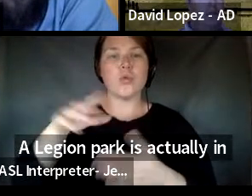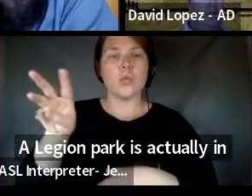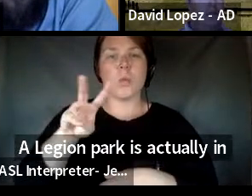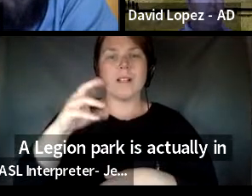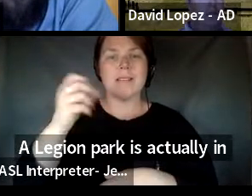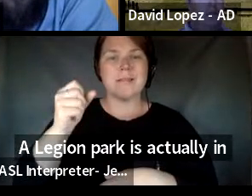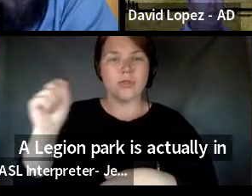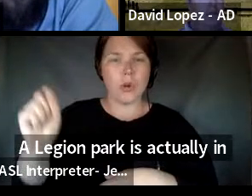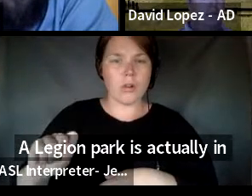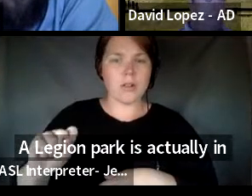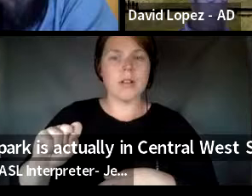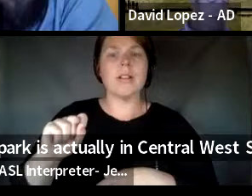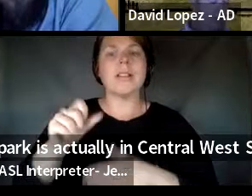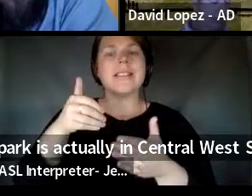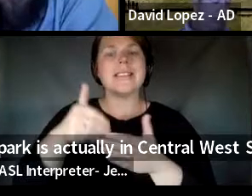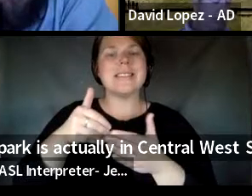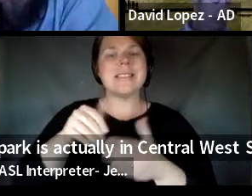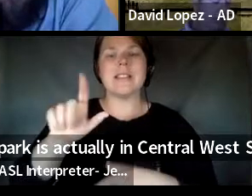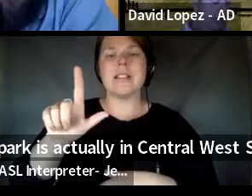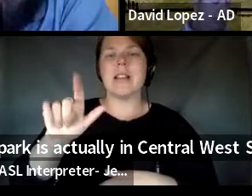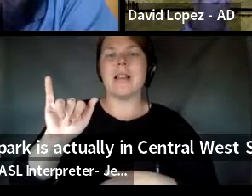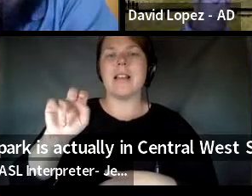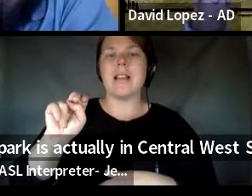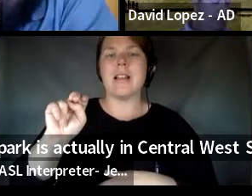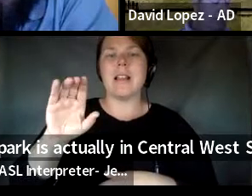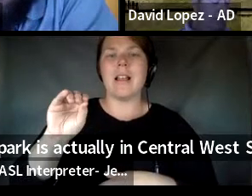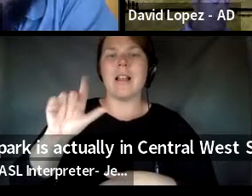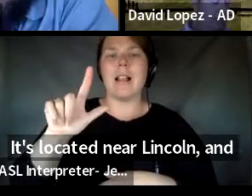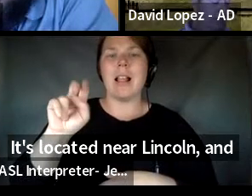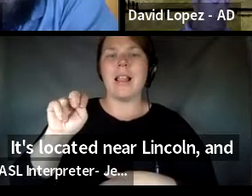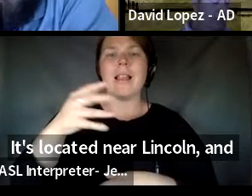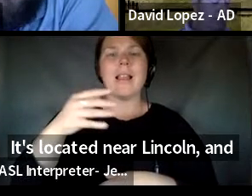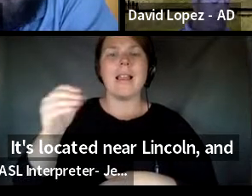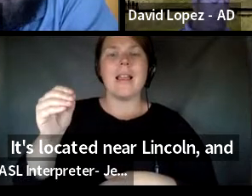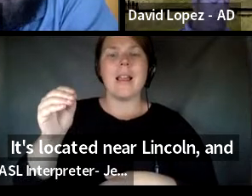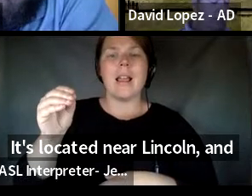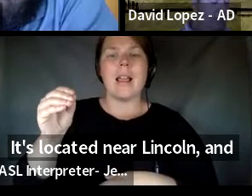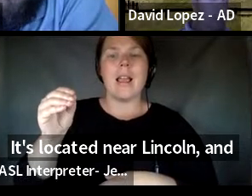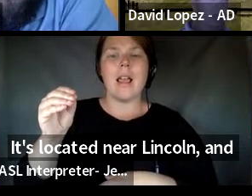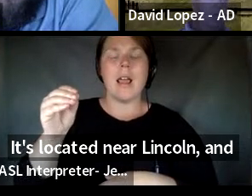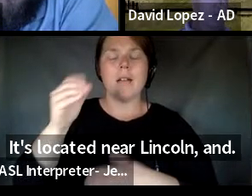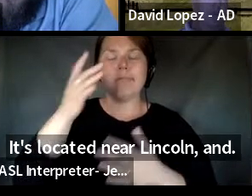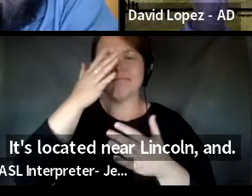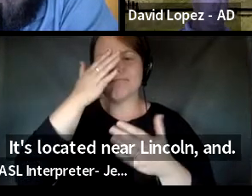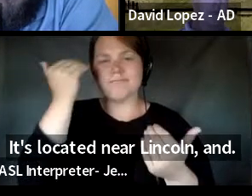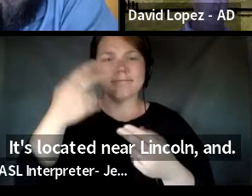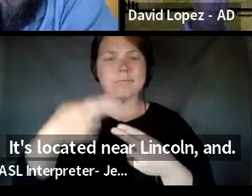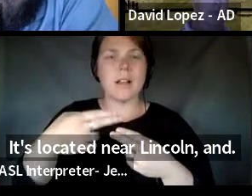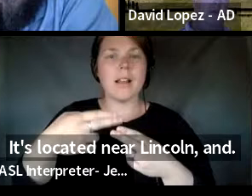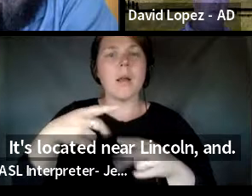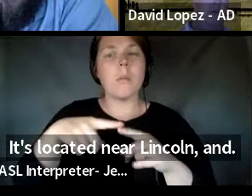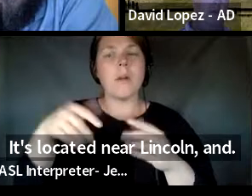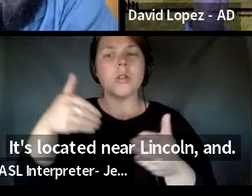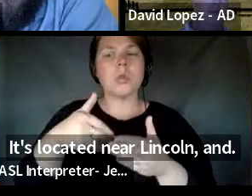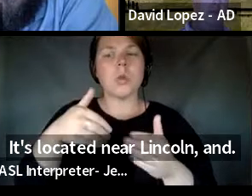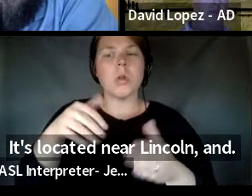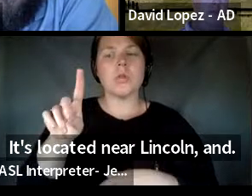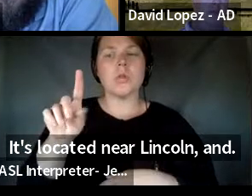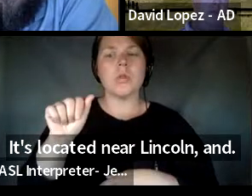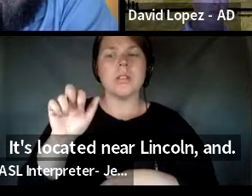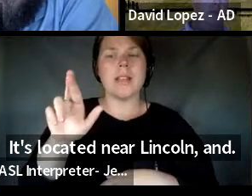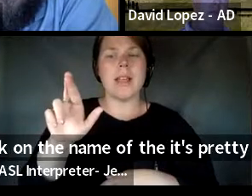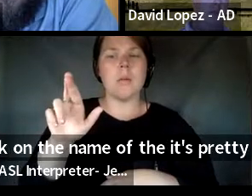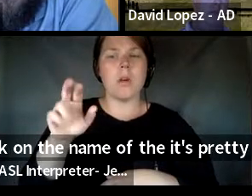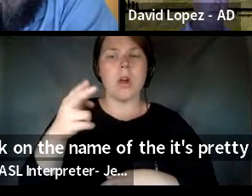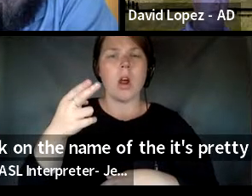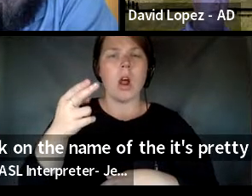It's located near Lincoln and I went blank on the name of it. It's pretty close to Dameron Hospital. It's the